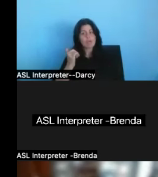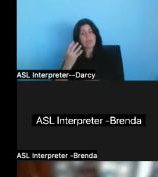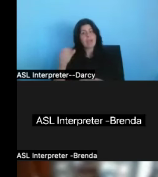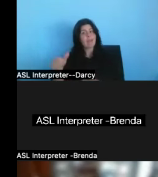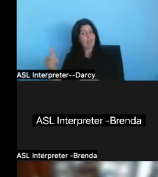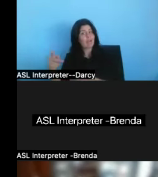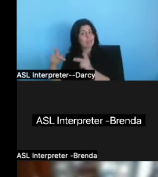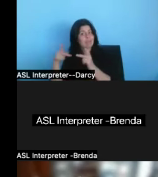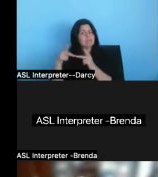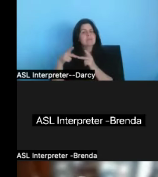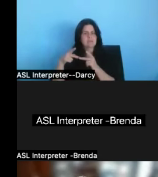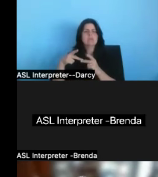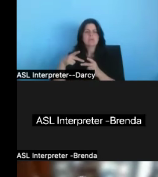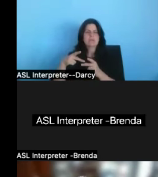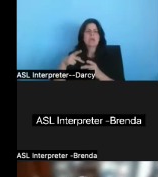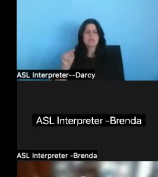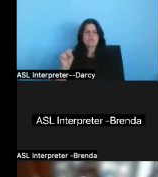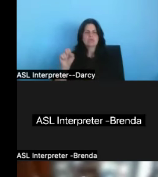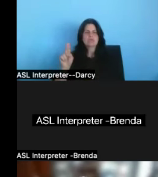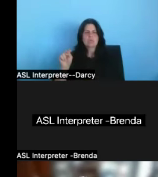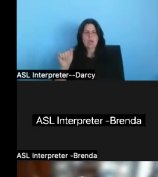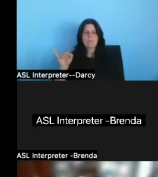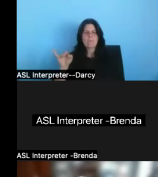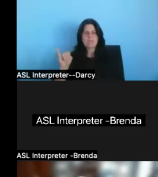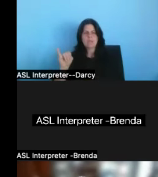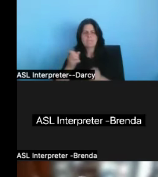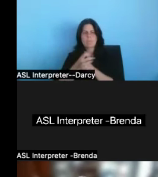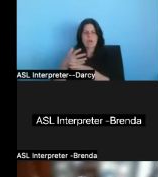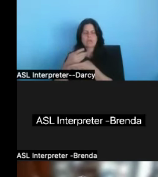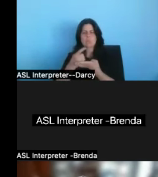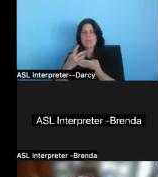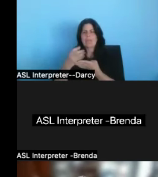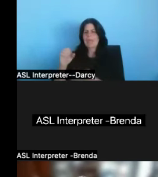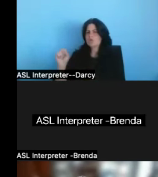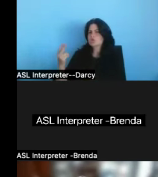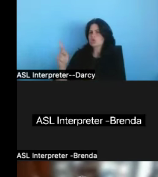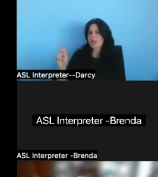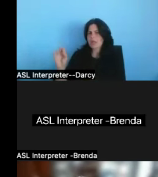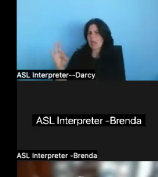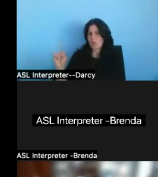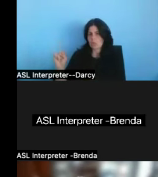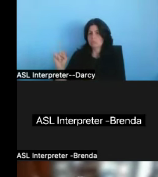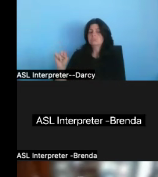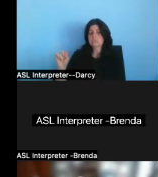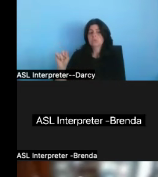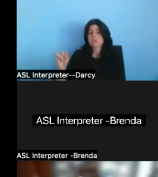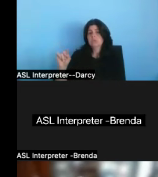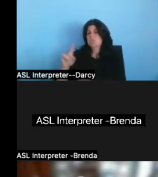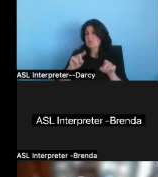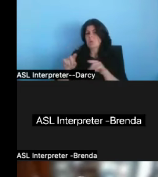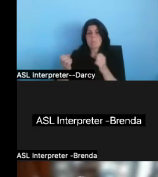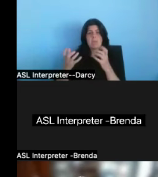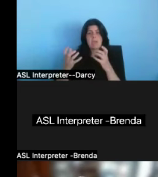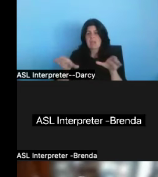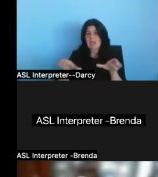support the Tsunami Preparedness Week and the Shakeout, and you can find a lot of activities both coming up and